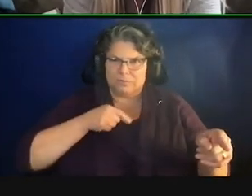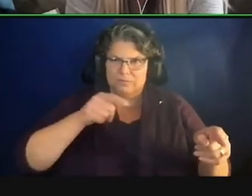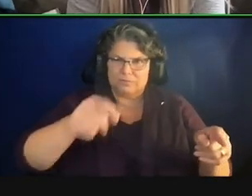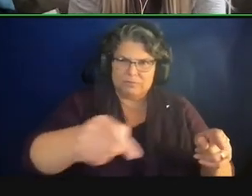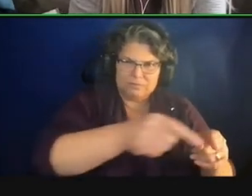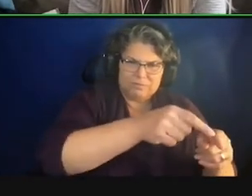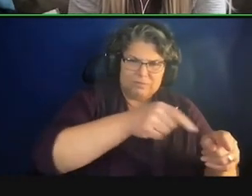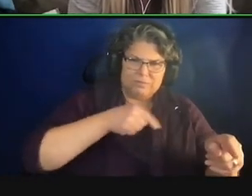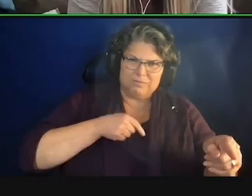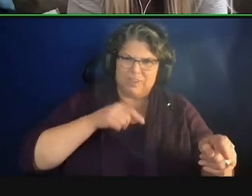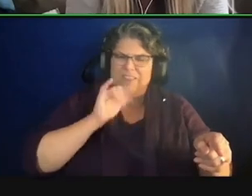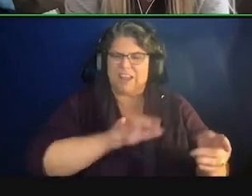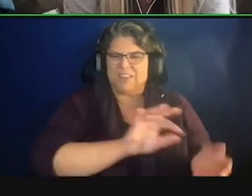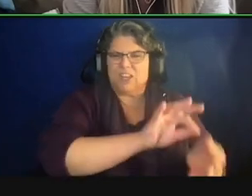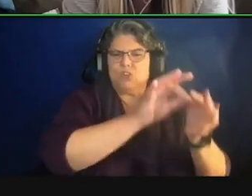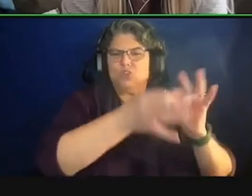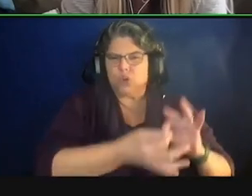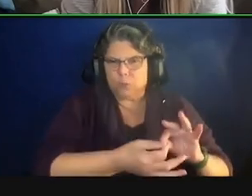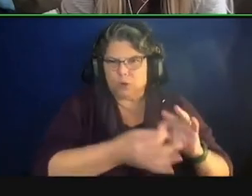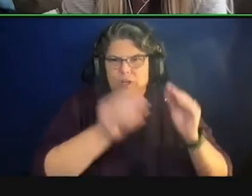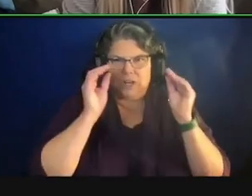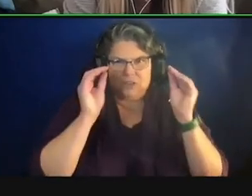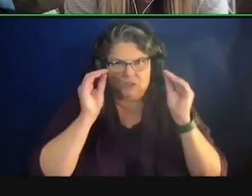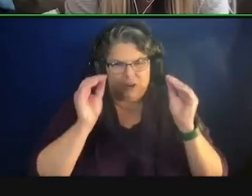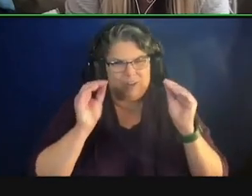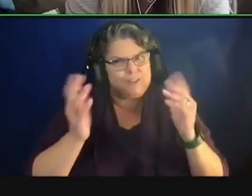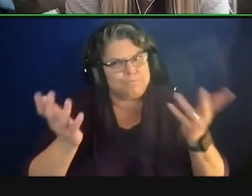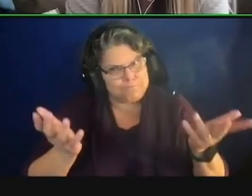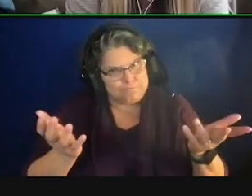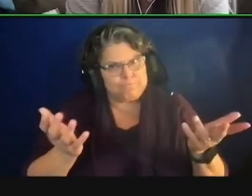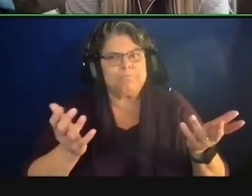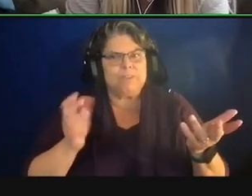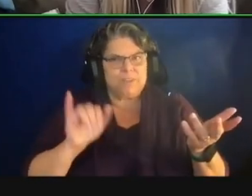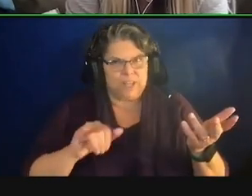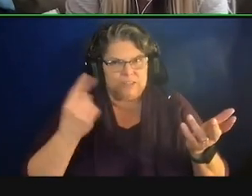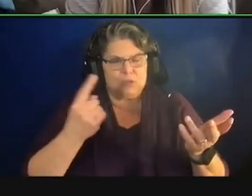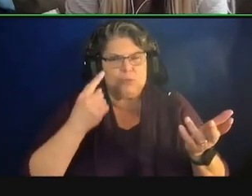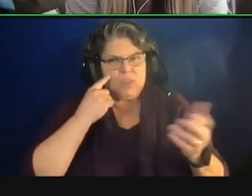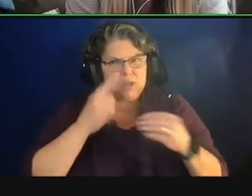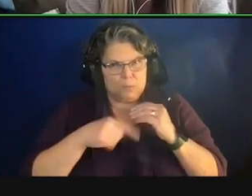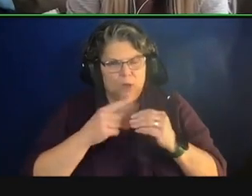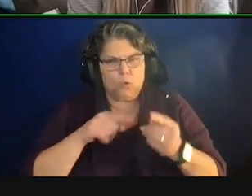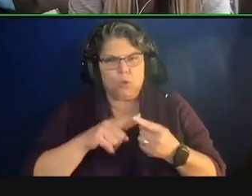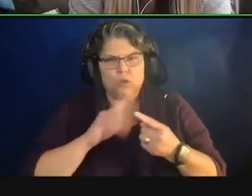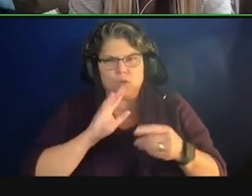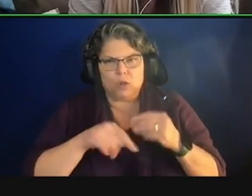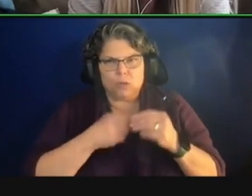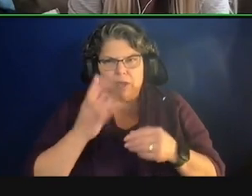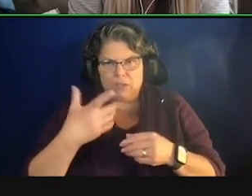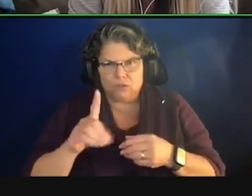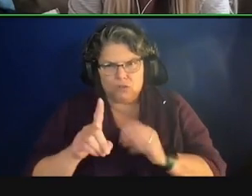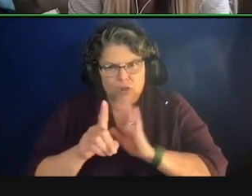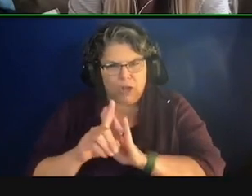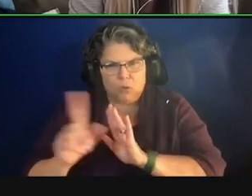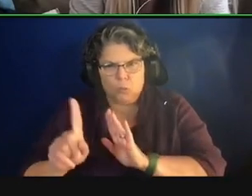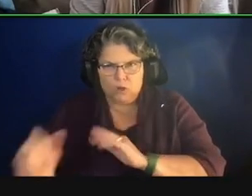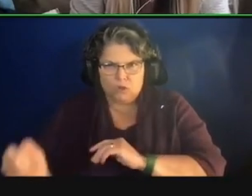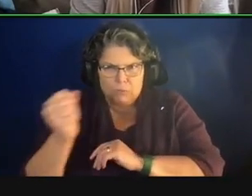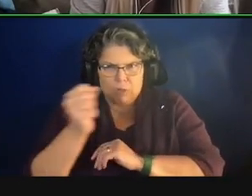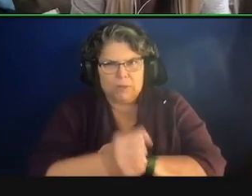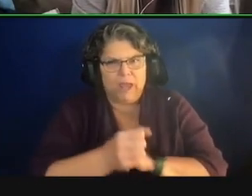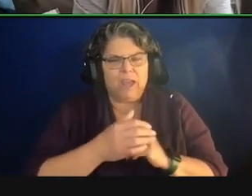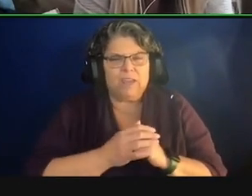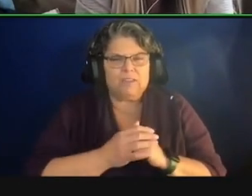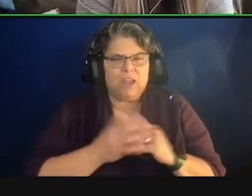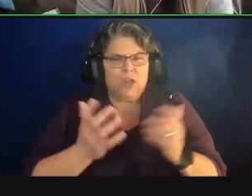instruction. So those are things to consider when you're talking about what your child's placement should be and what their